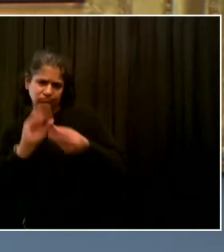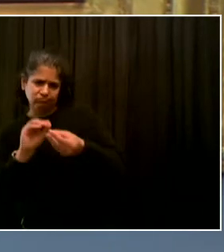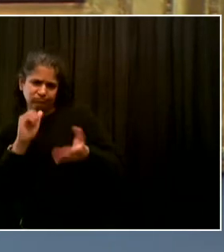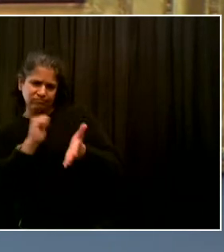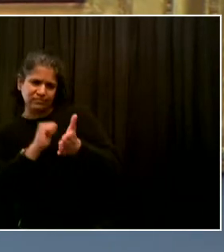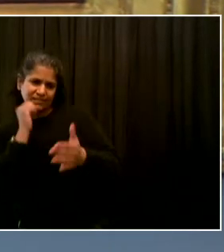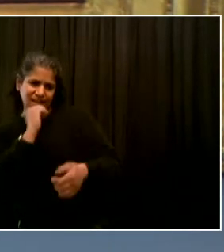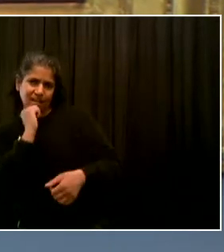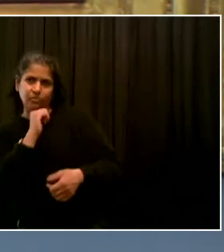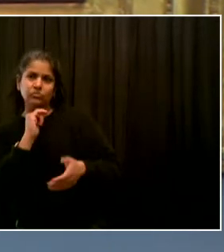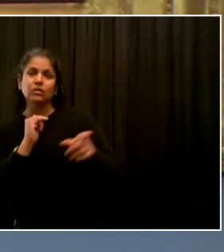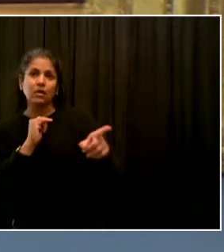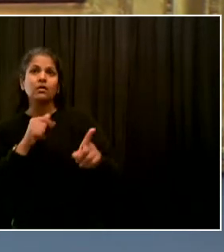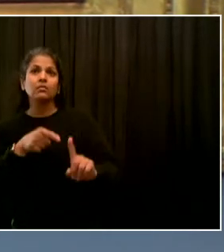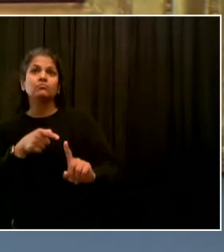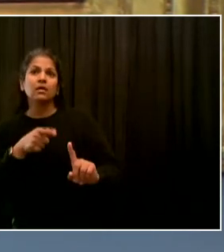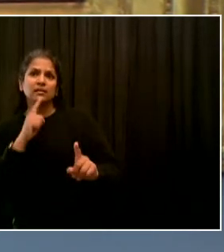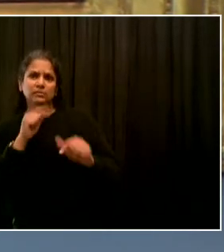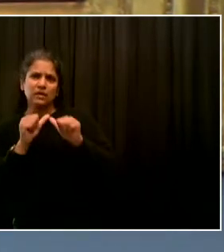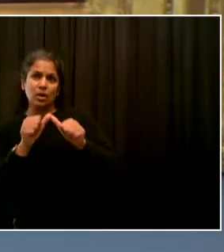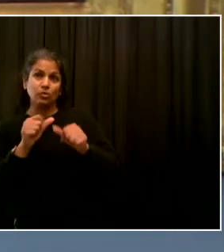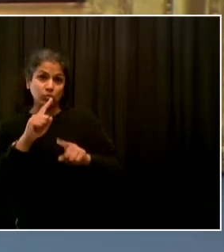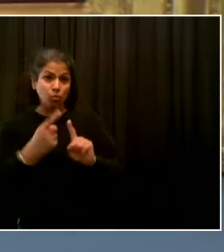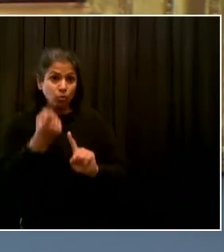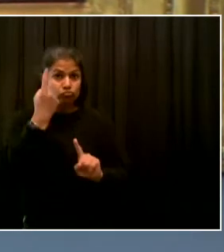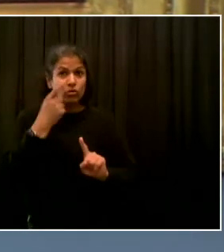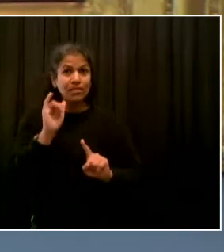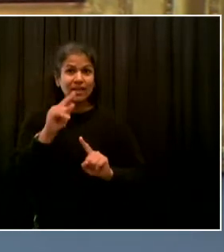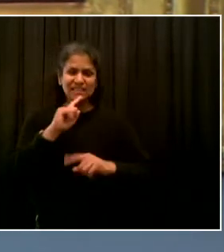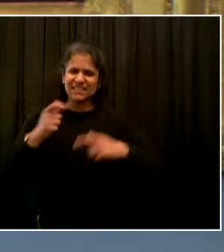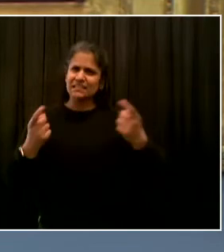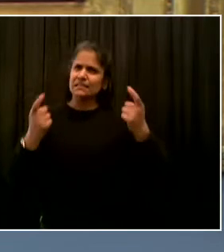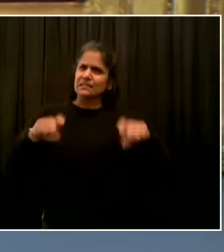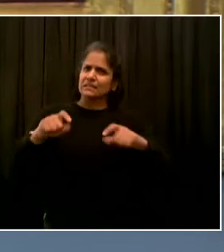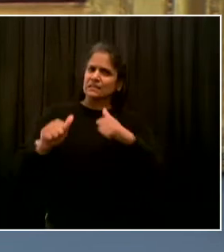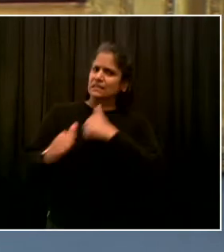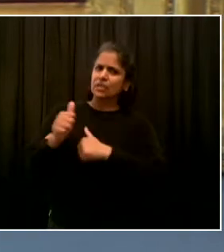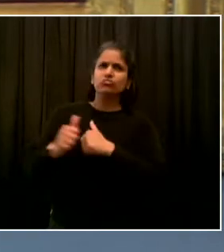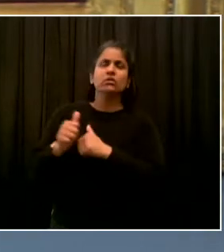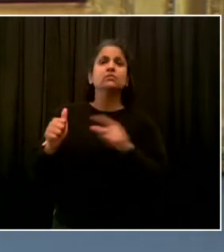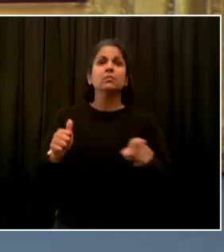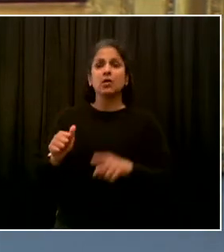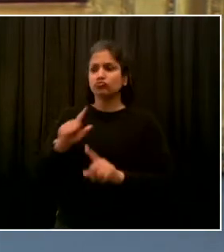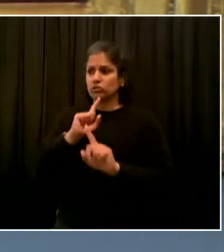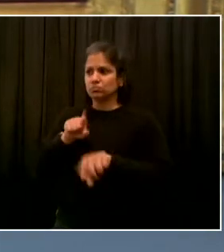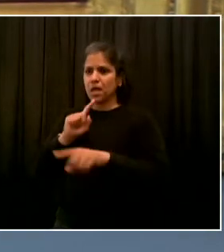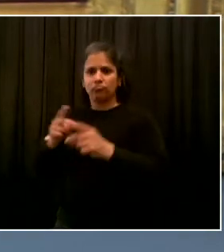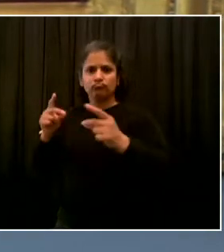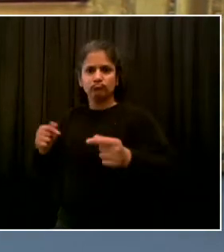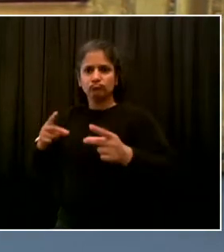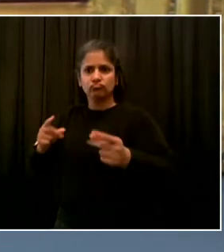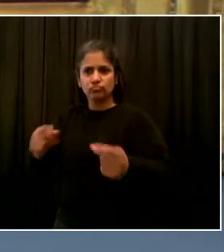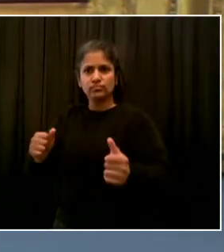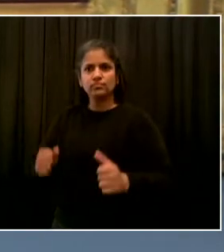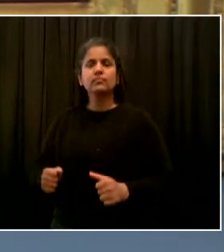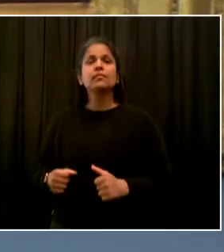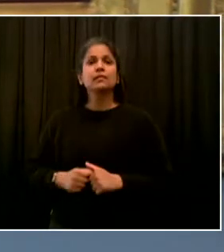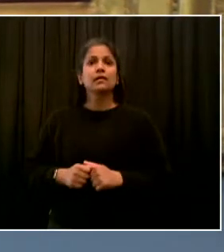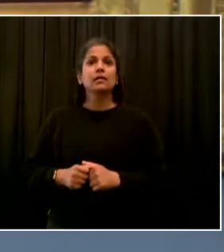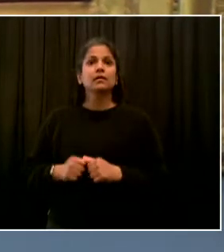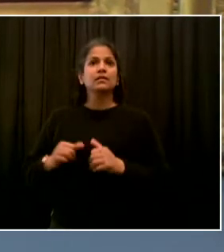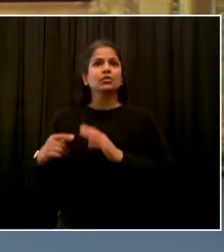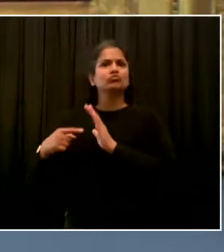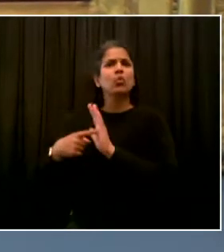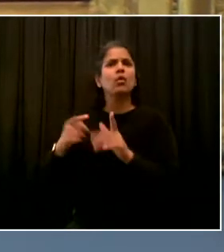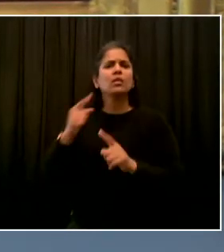the dangers we were facing, and they responded accordingly. And we just showed the entire country, if not the globe,